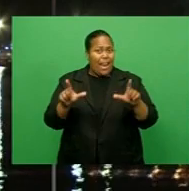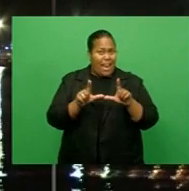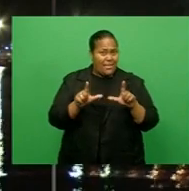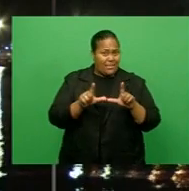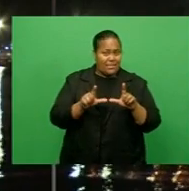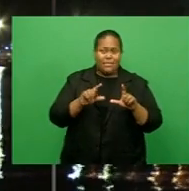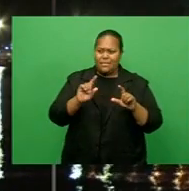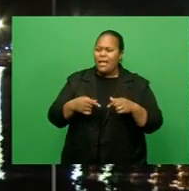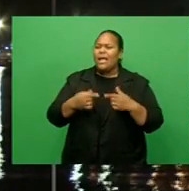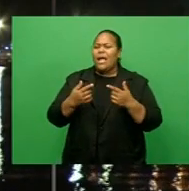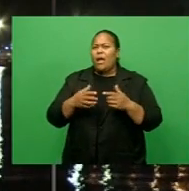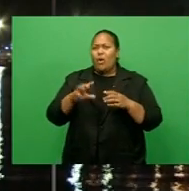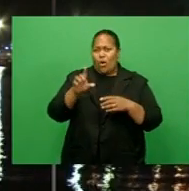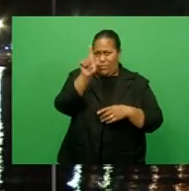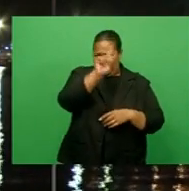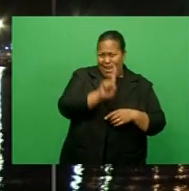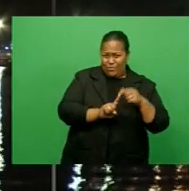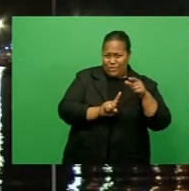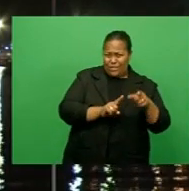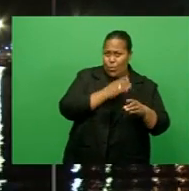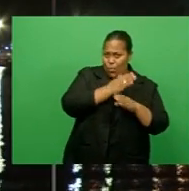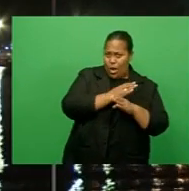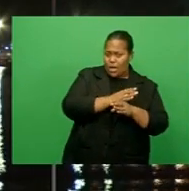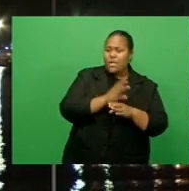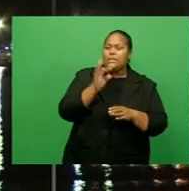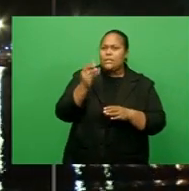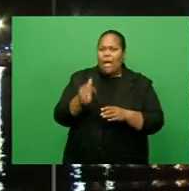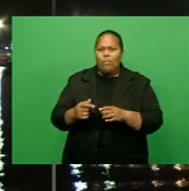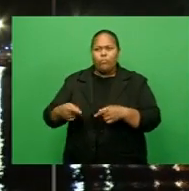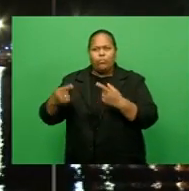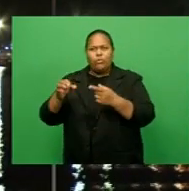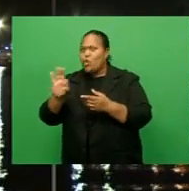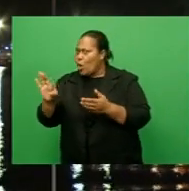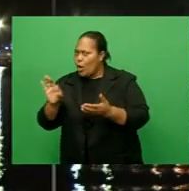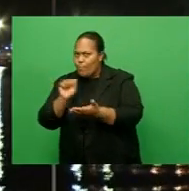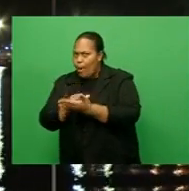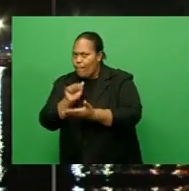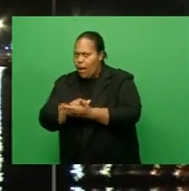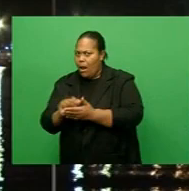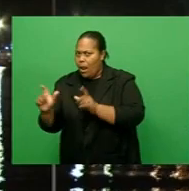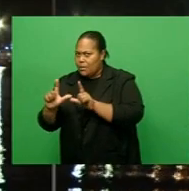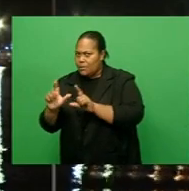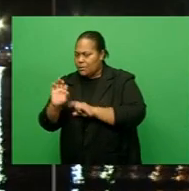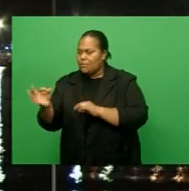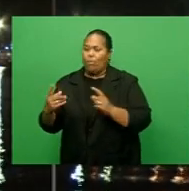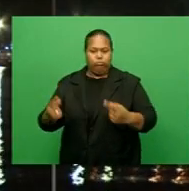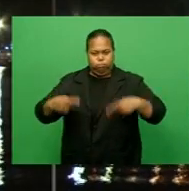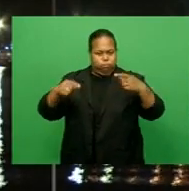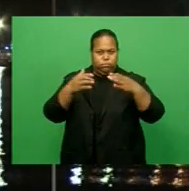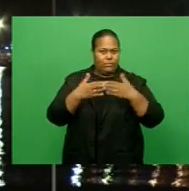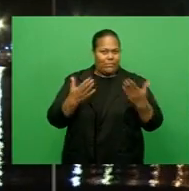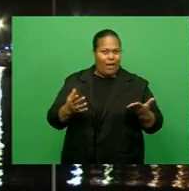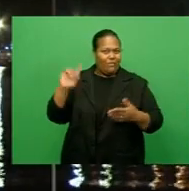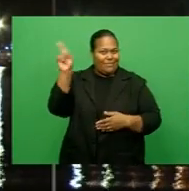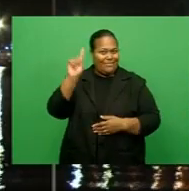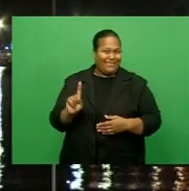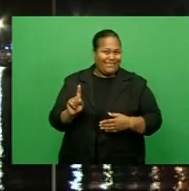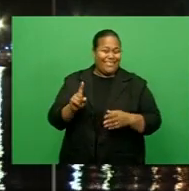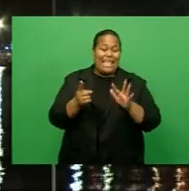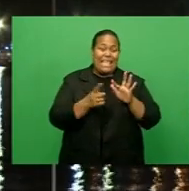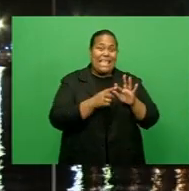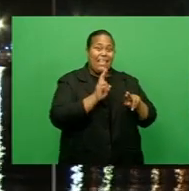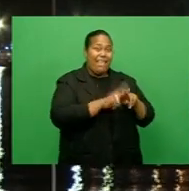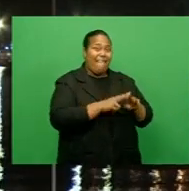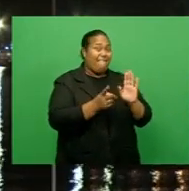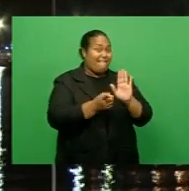with licensed contractors, which has irked Energy Fiji Limited. EFL Chief Executive Hasmukh Patel says there have been cases